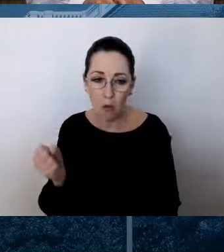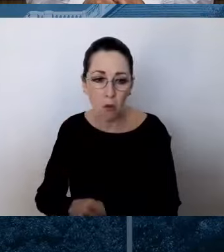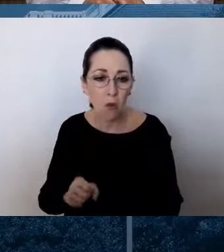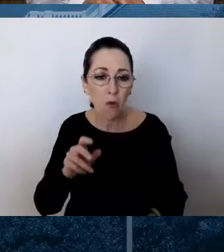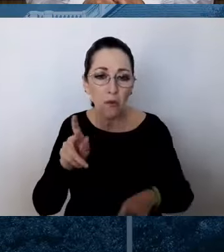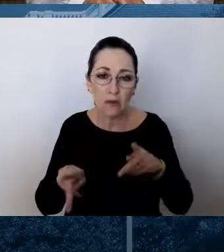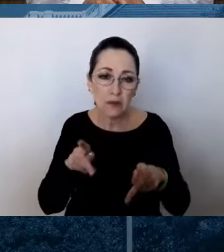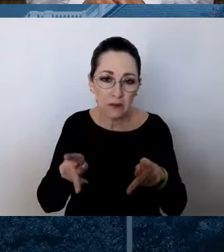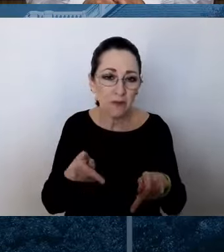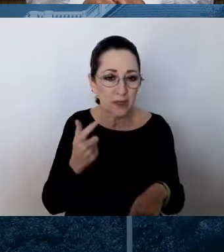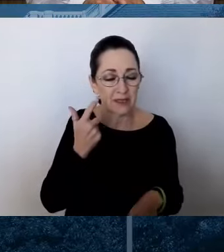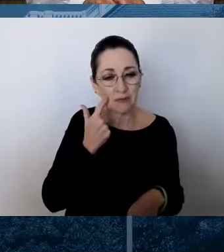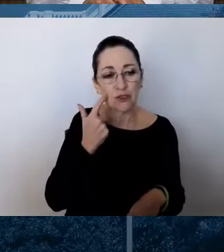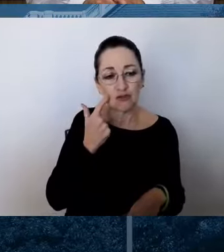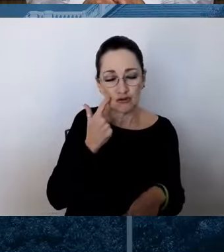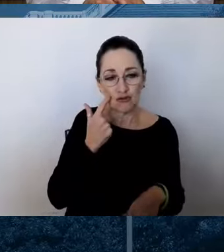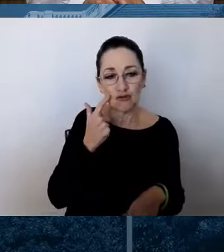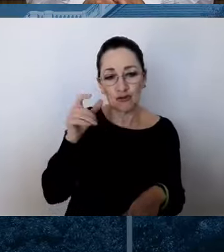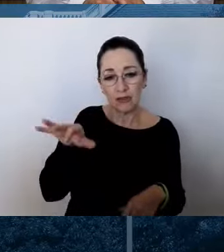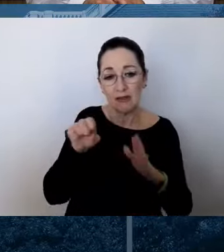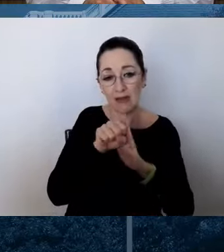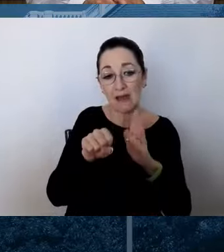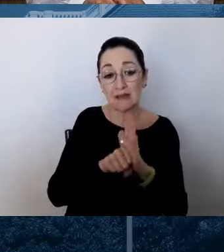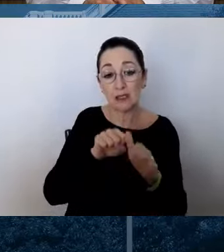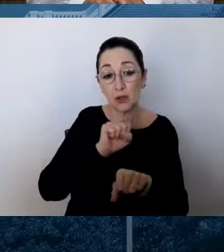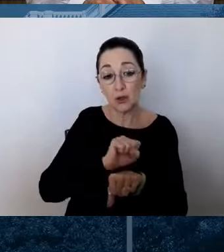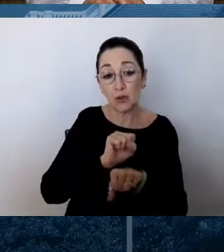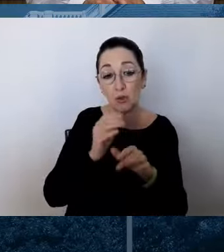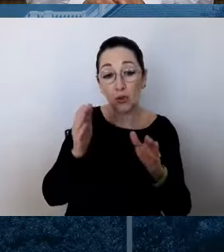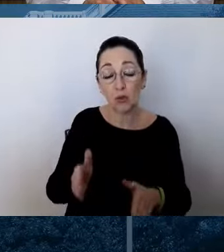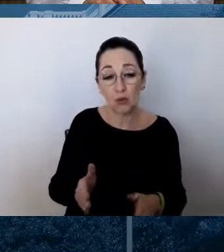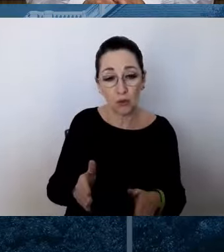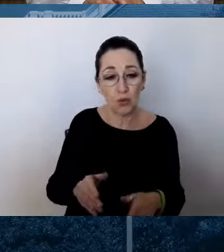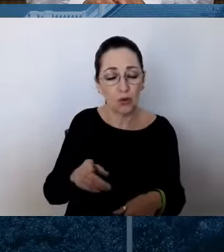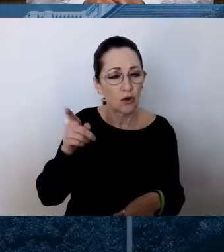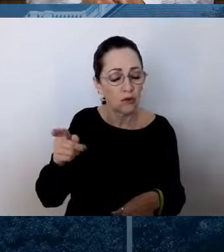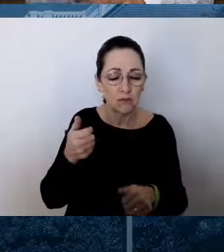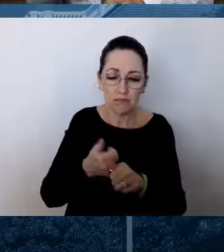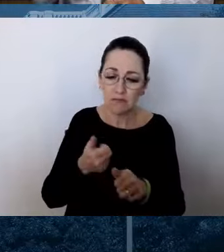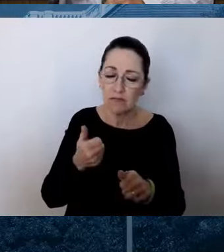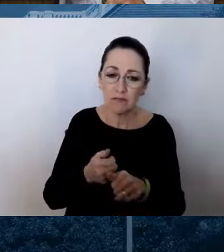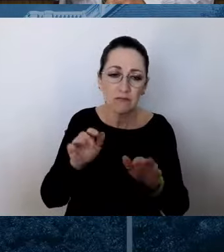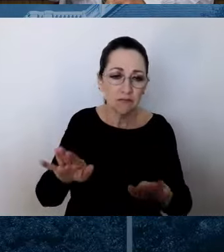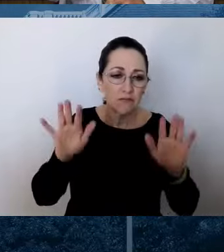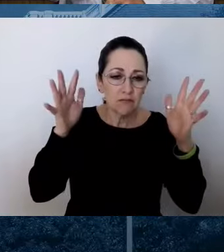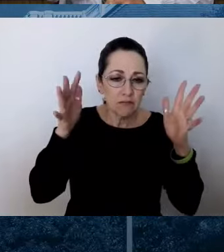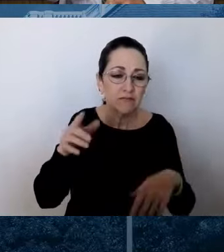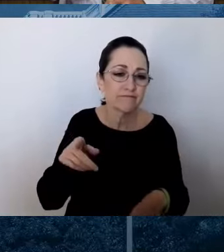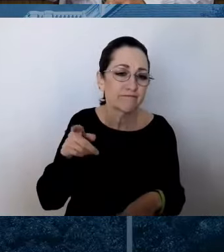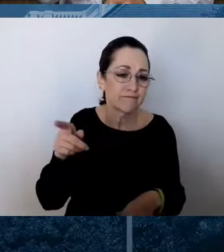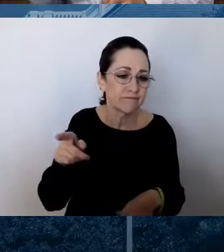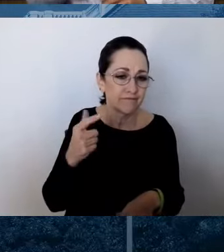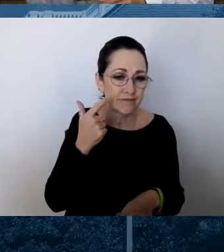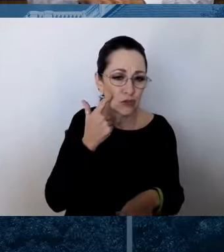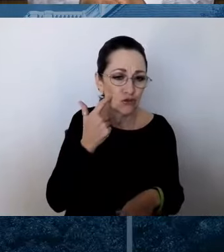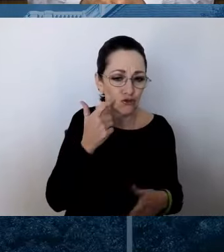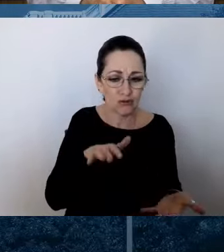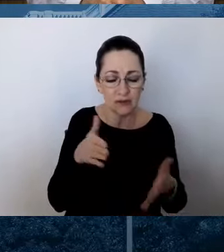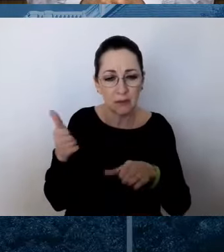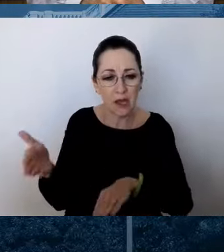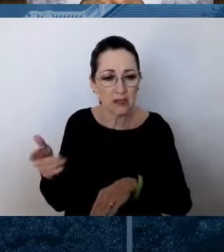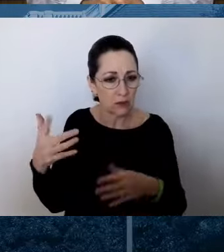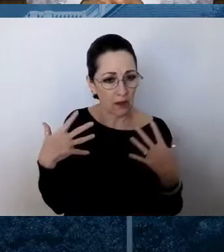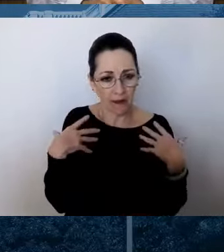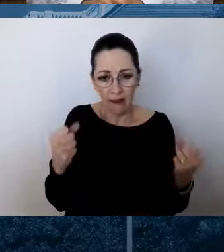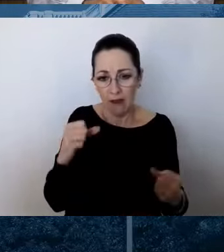really well-known and well-respected state employee, just a tremendous state employee, passed away, very healthy guy, and